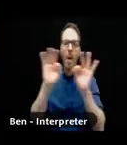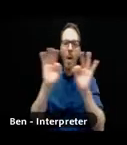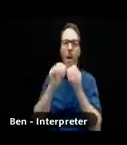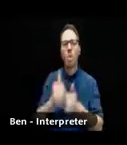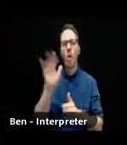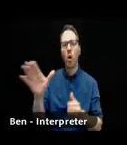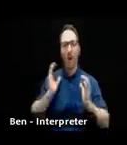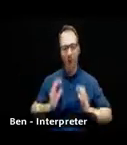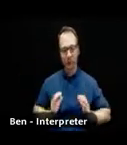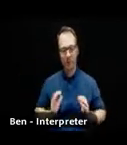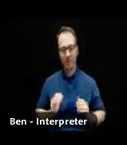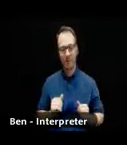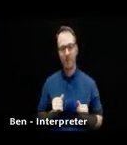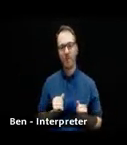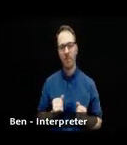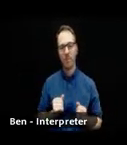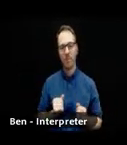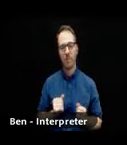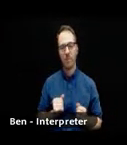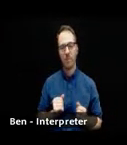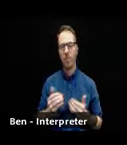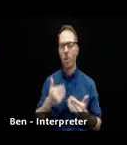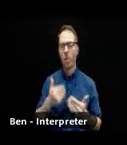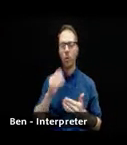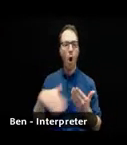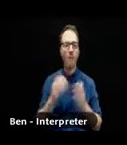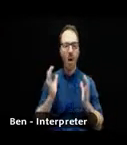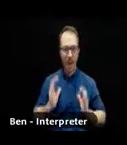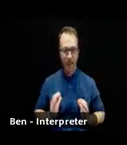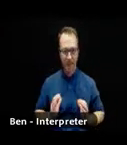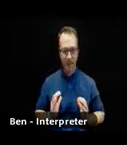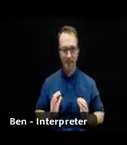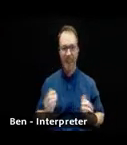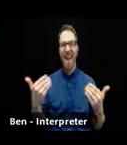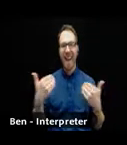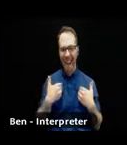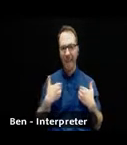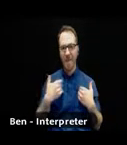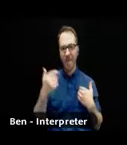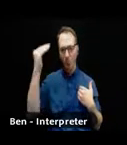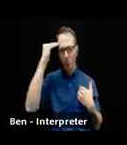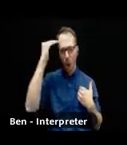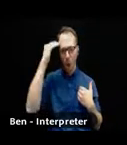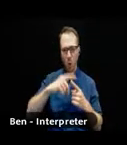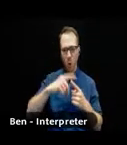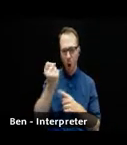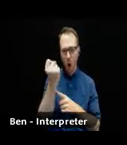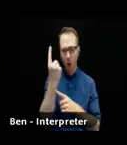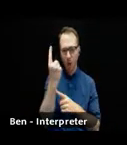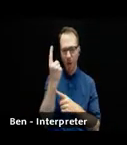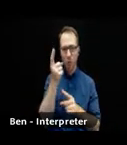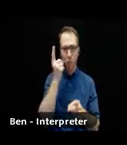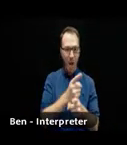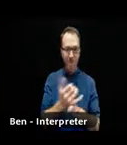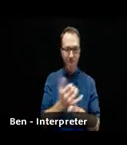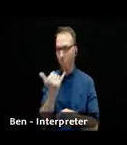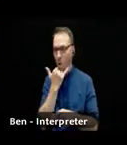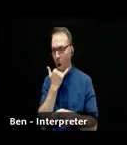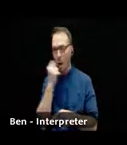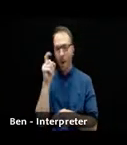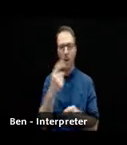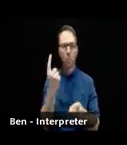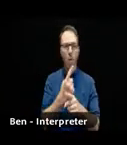clients, almost all of her clients, have the capacity to understand right from wrong and need to be properly